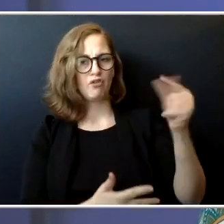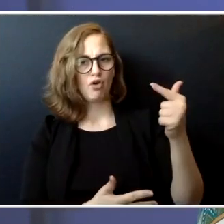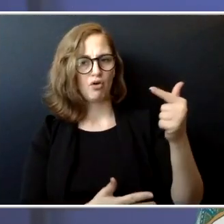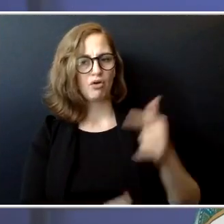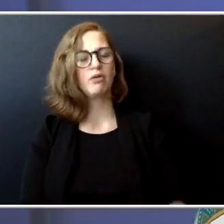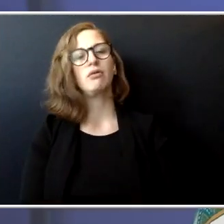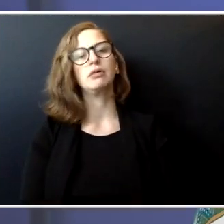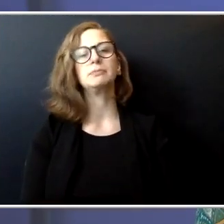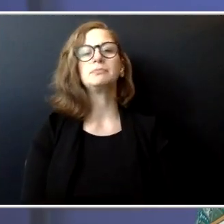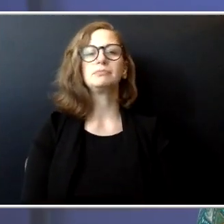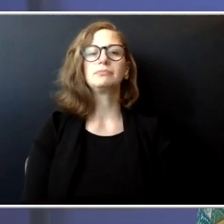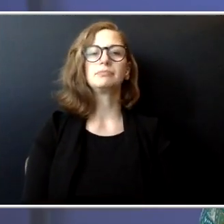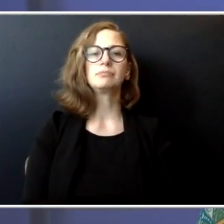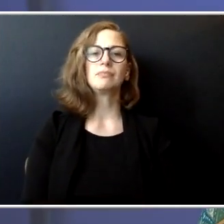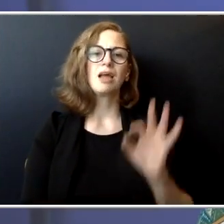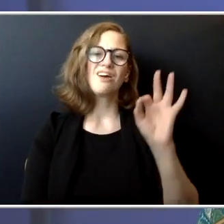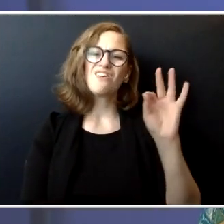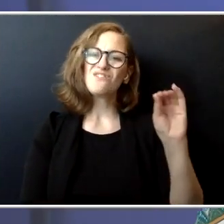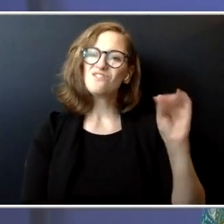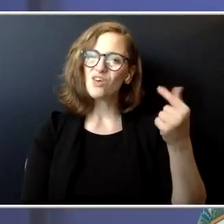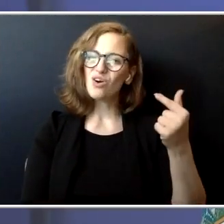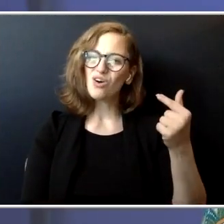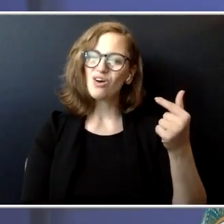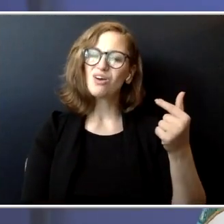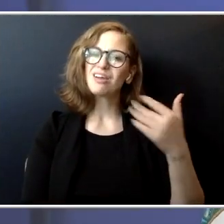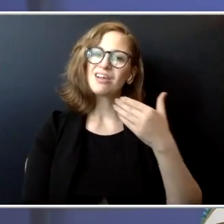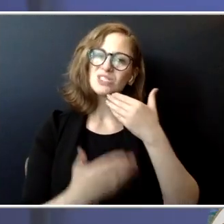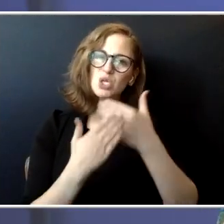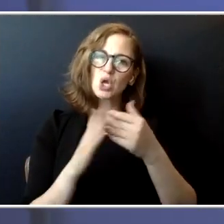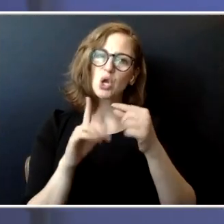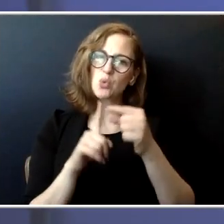fog is a good word, and maybe if I give examples that might